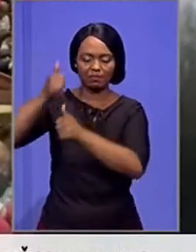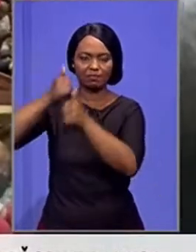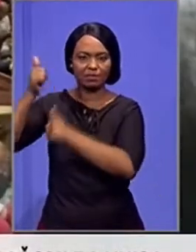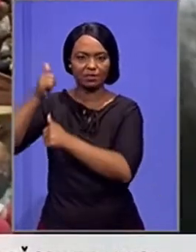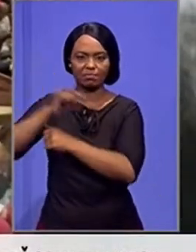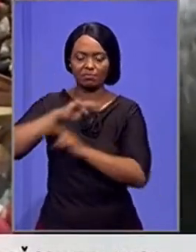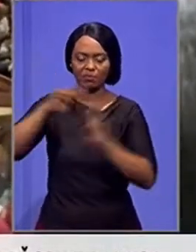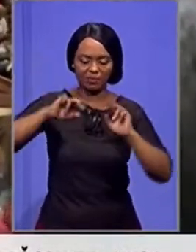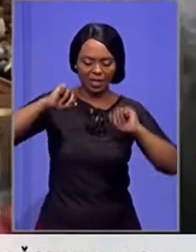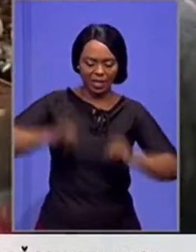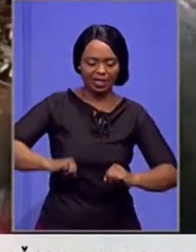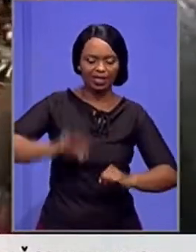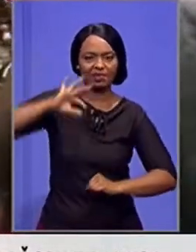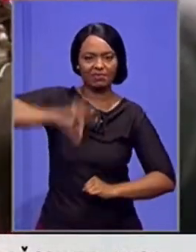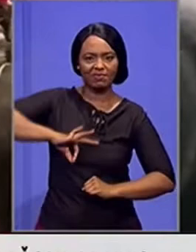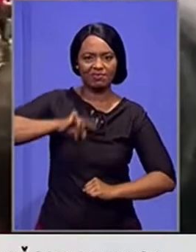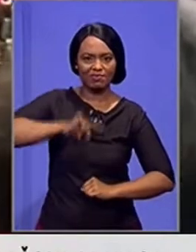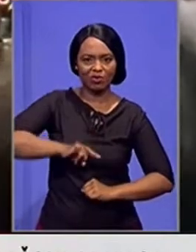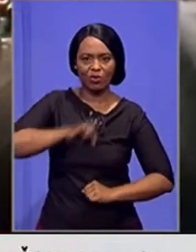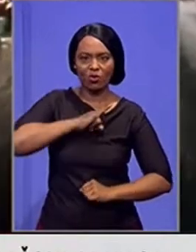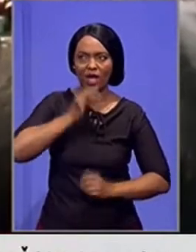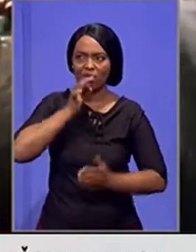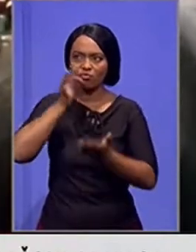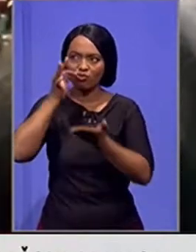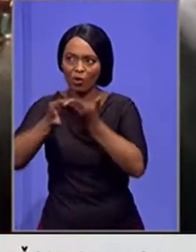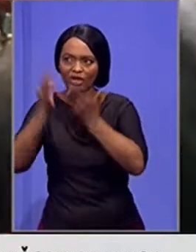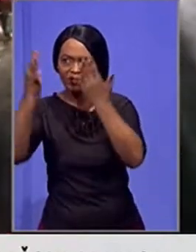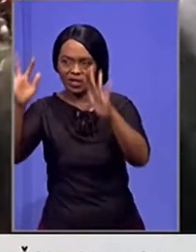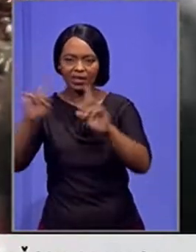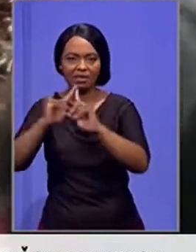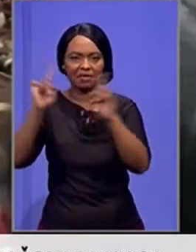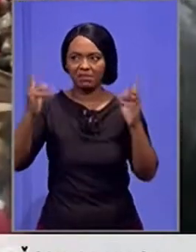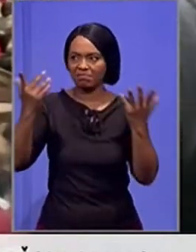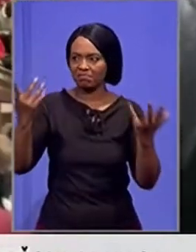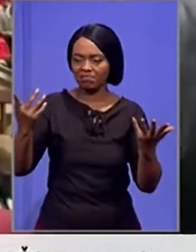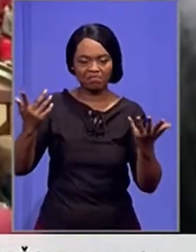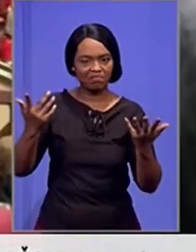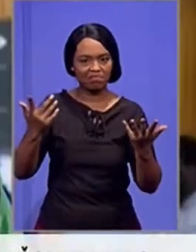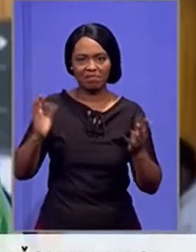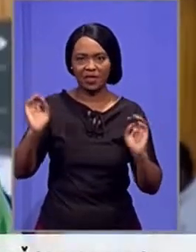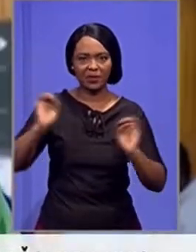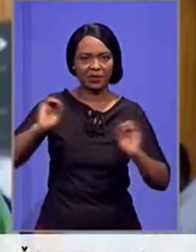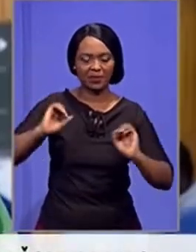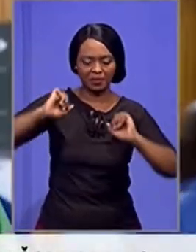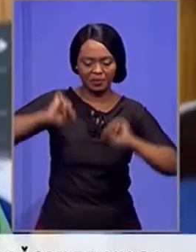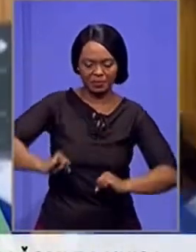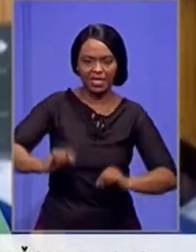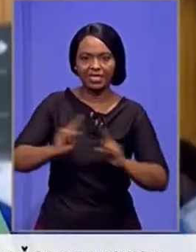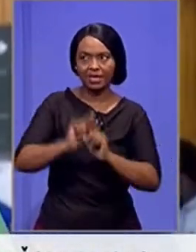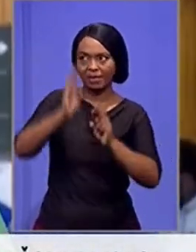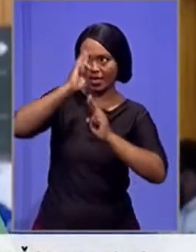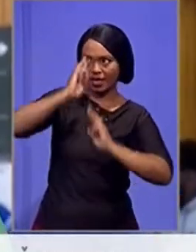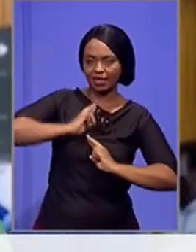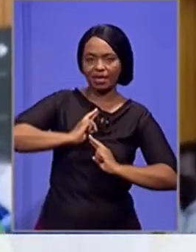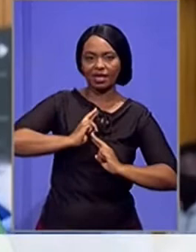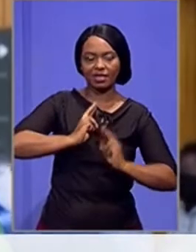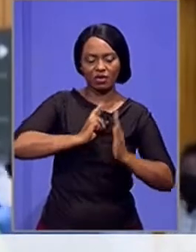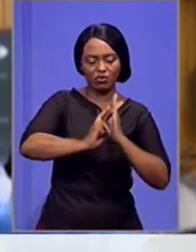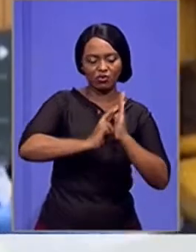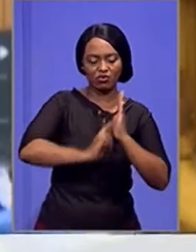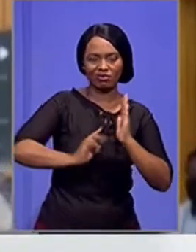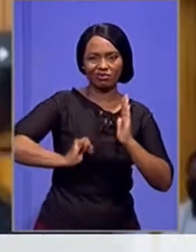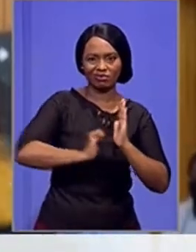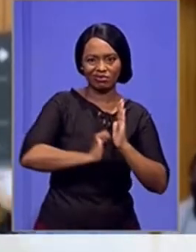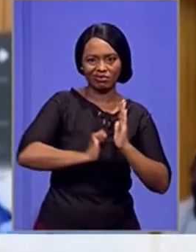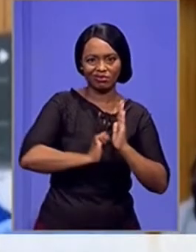latofatša gape bolaodi bja UNISA ka go se hlomphe ditokelo tša bašomi. There is an agreement that we have between ourselves and the employer